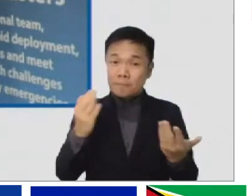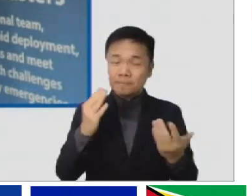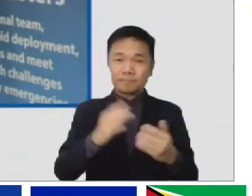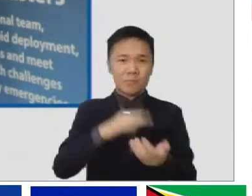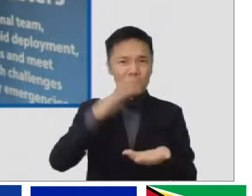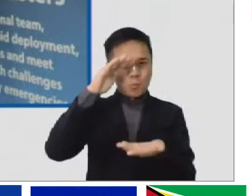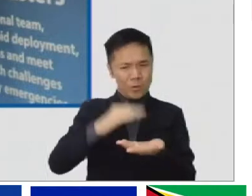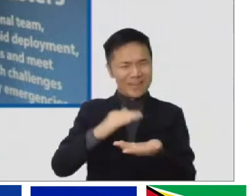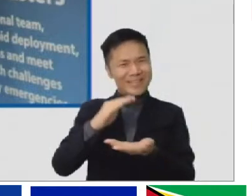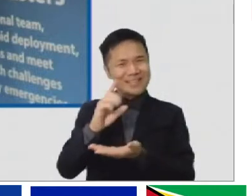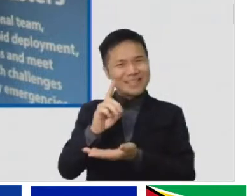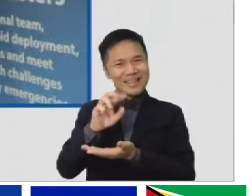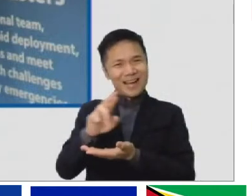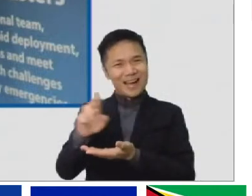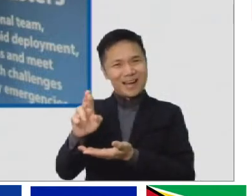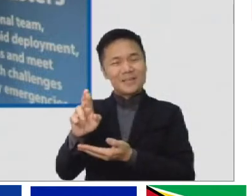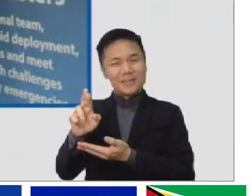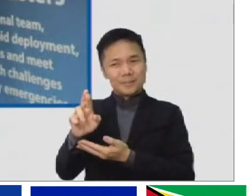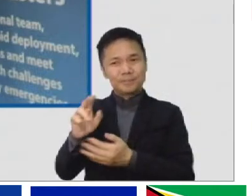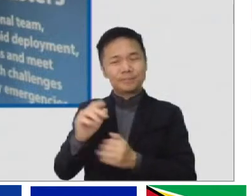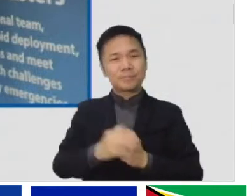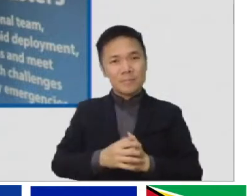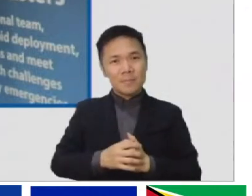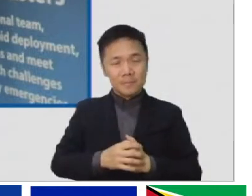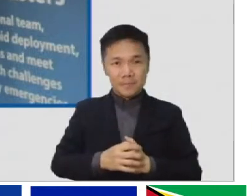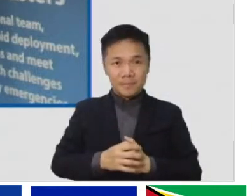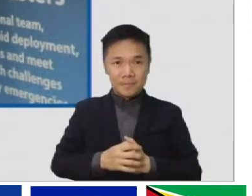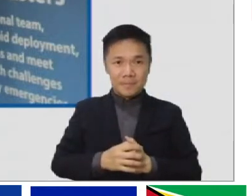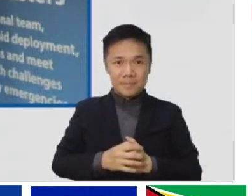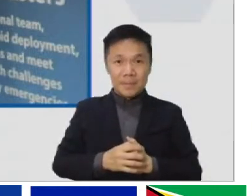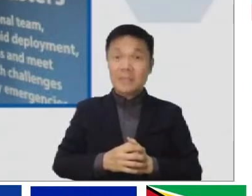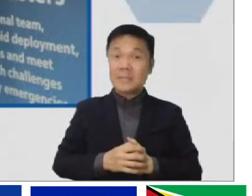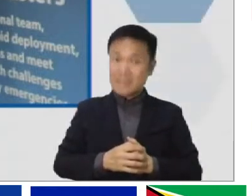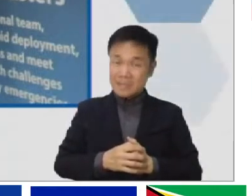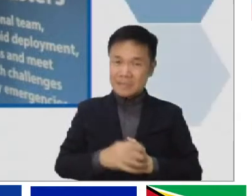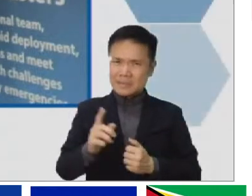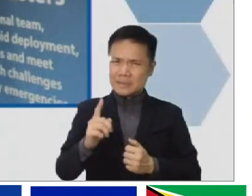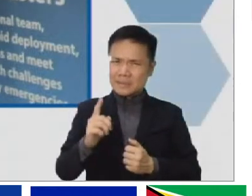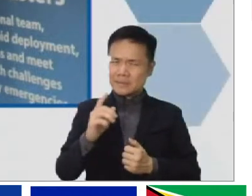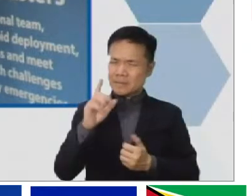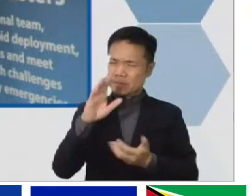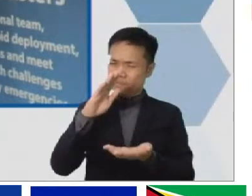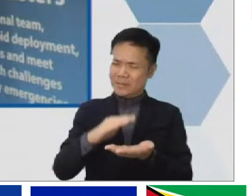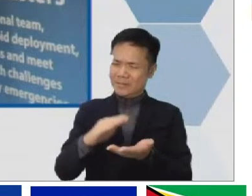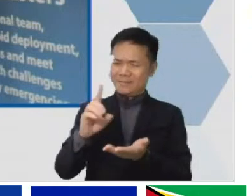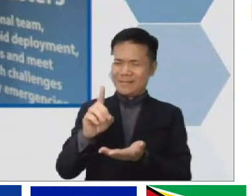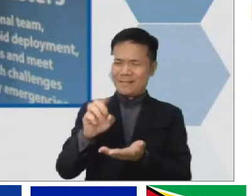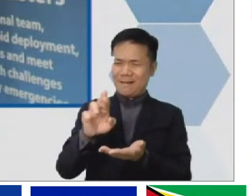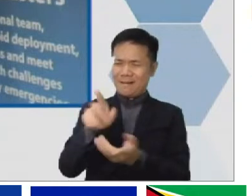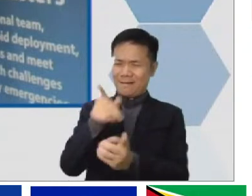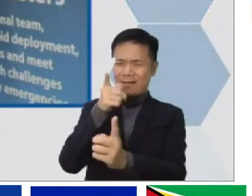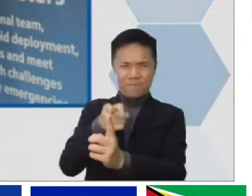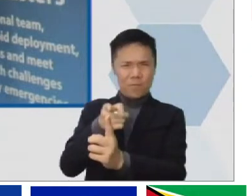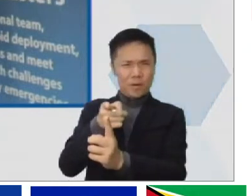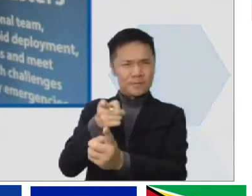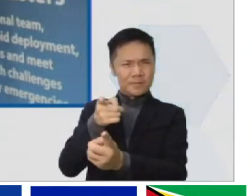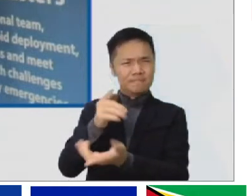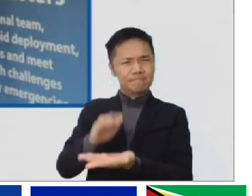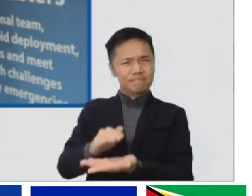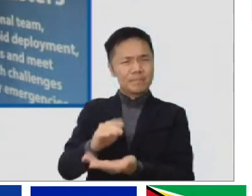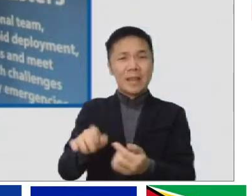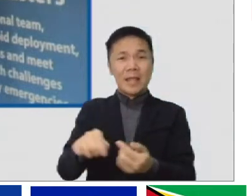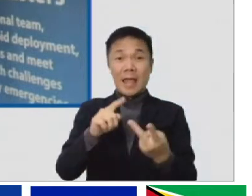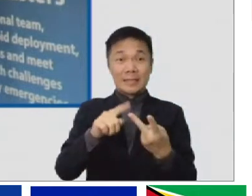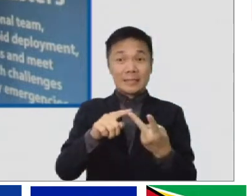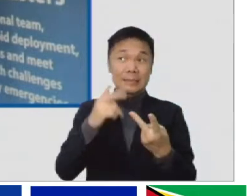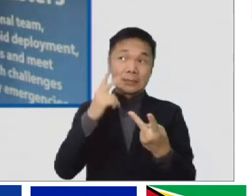disaster risk reduction is very important, as well as the implementation of Sendai framework and